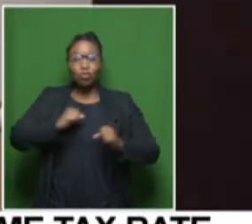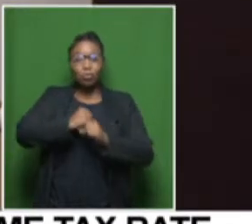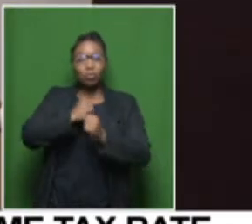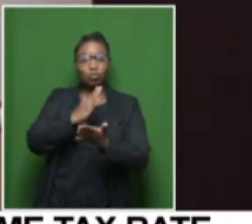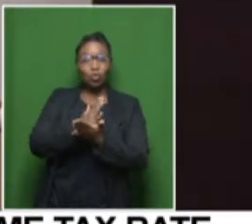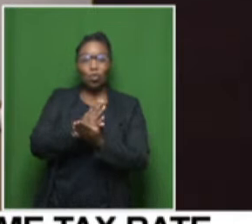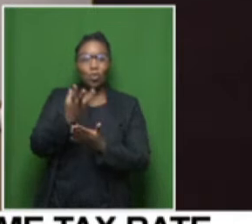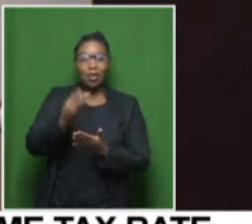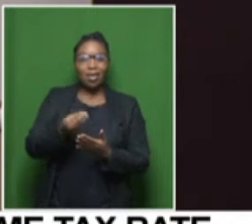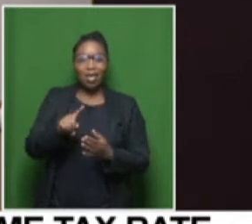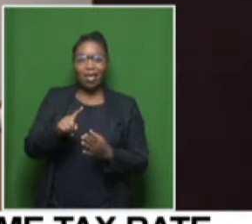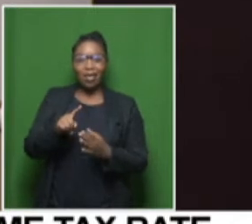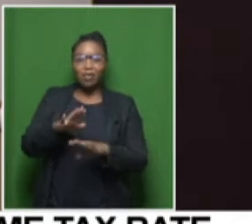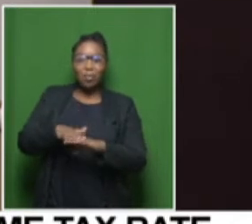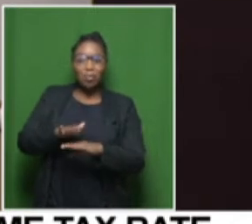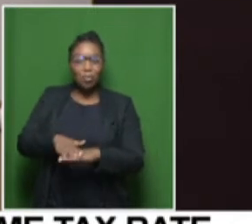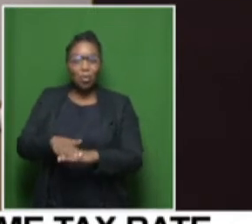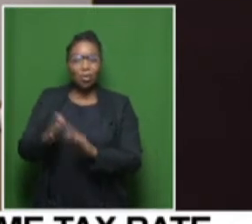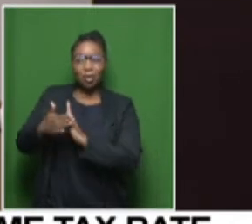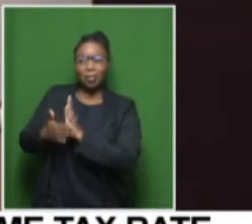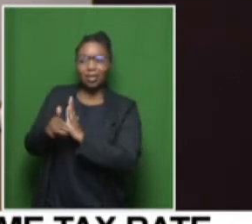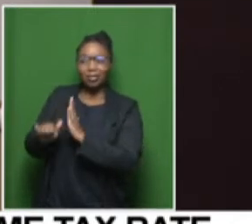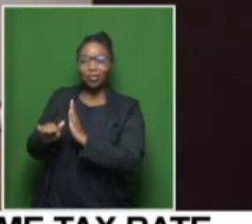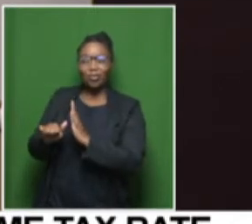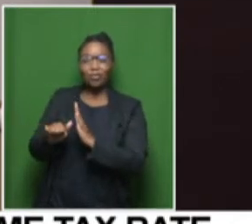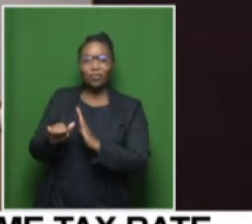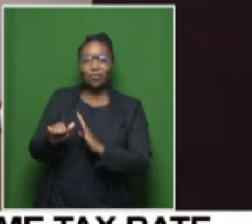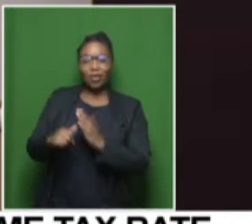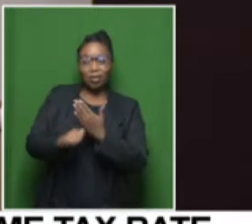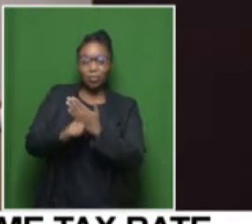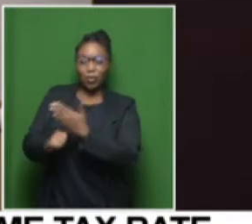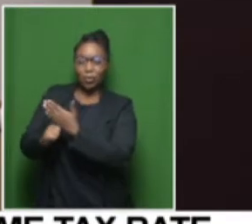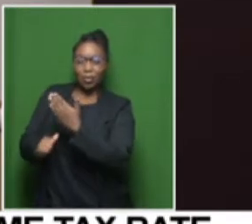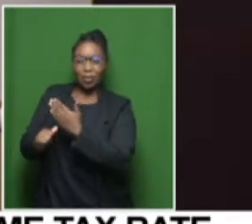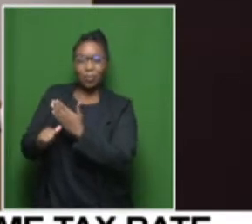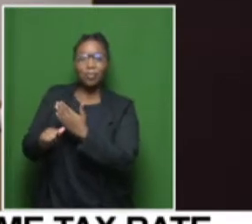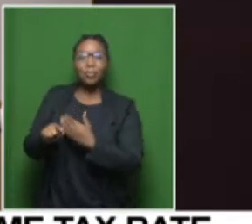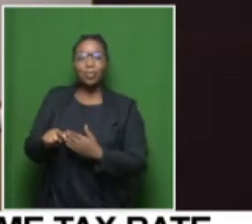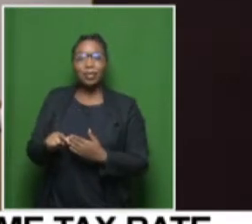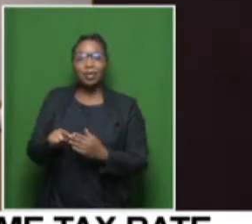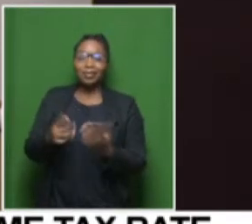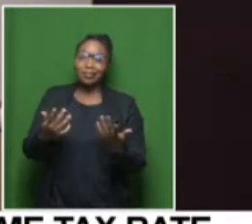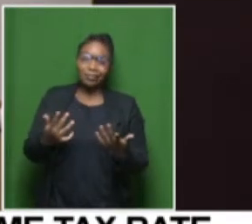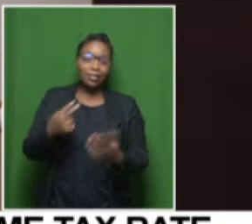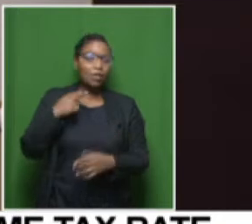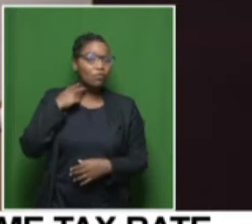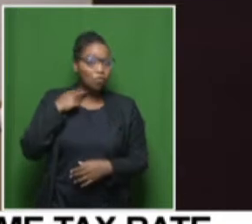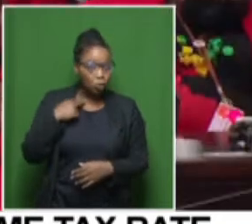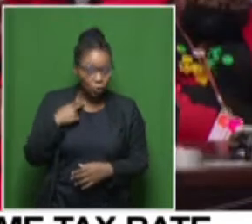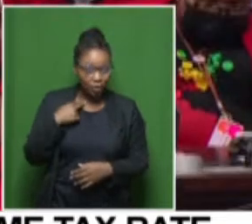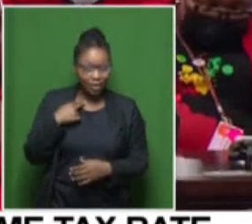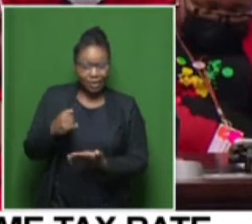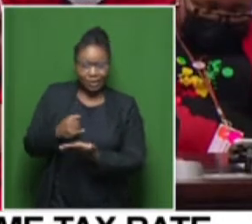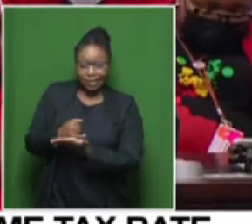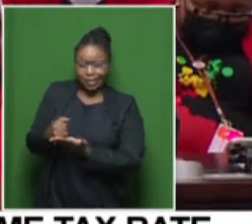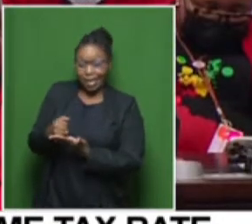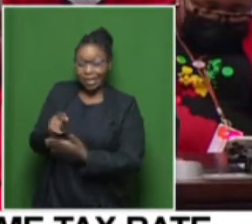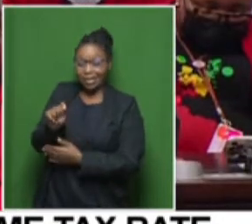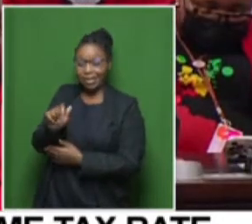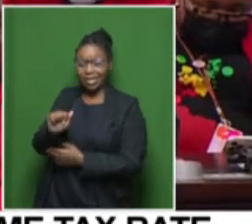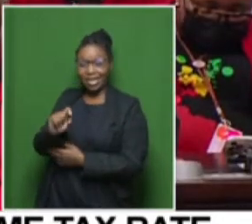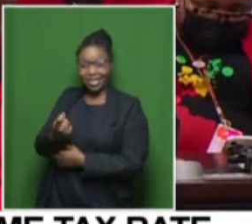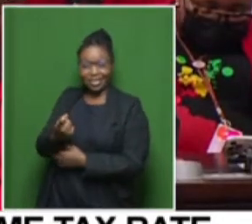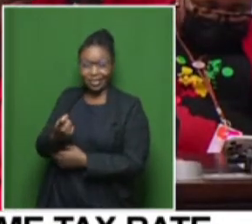Excise duties on alcohol and tobacco will unfortunately